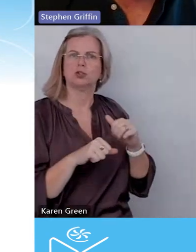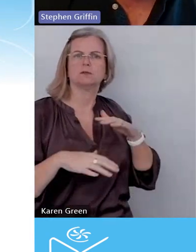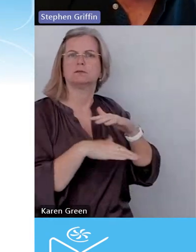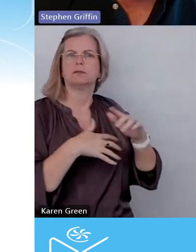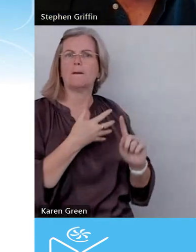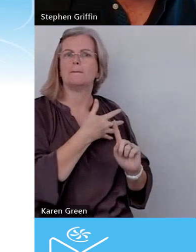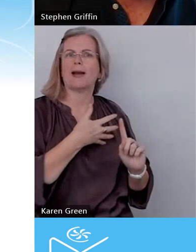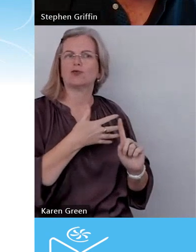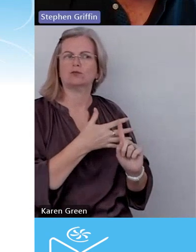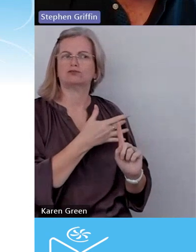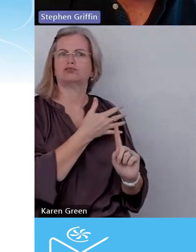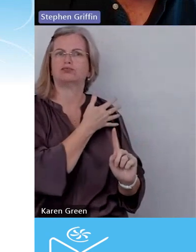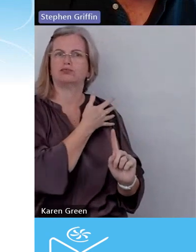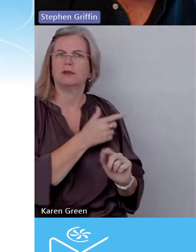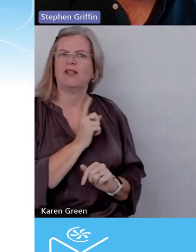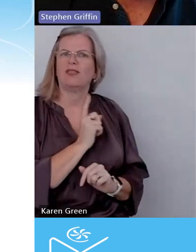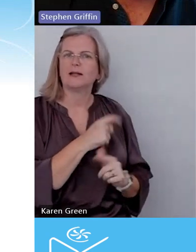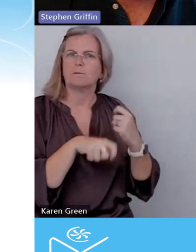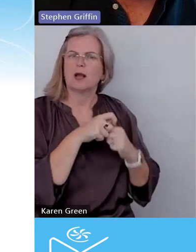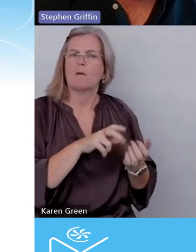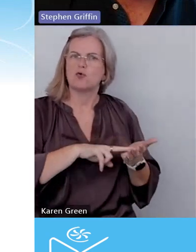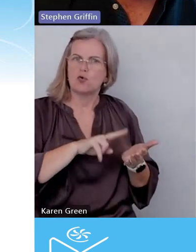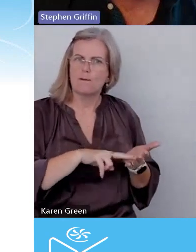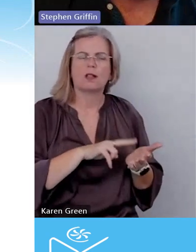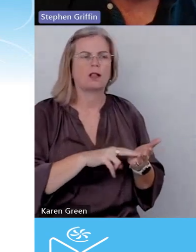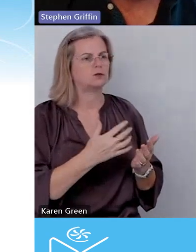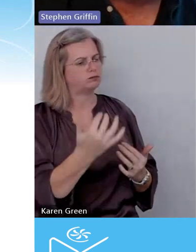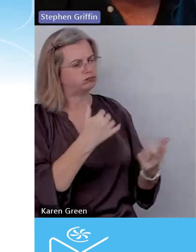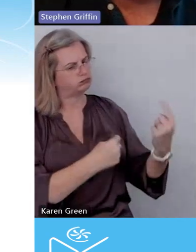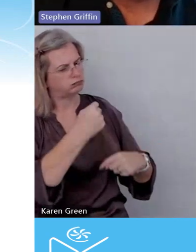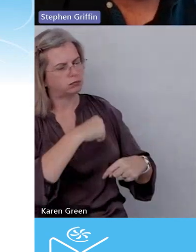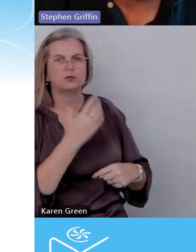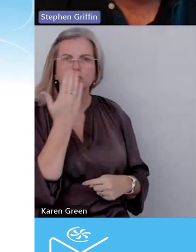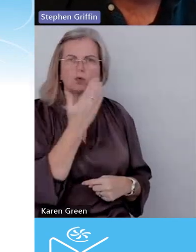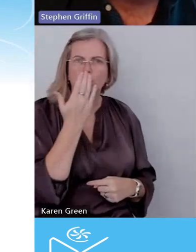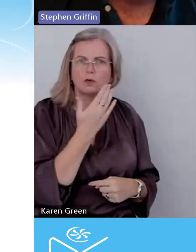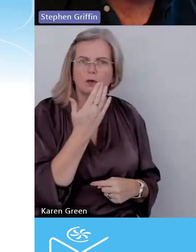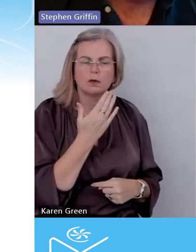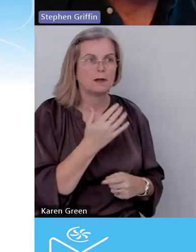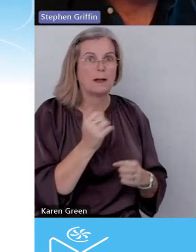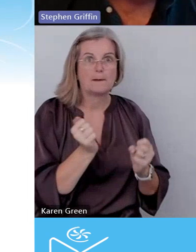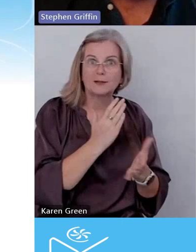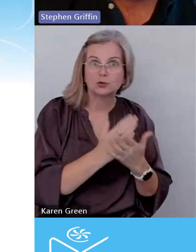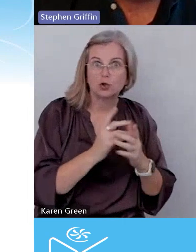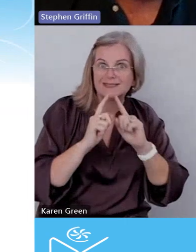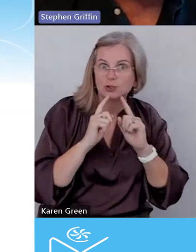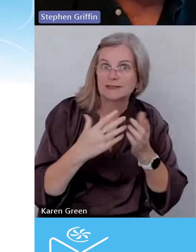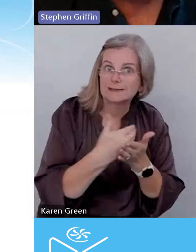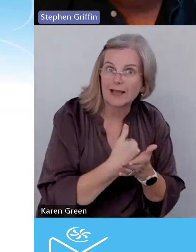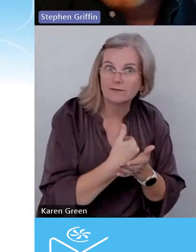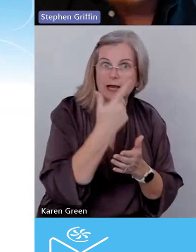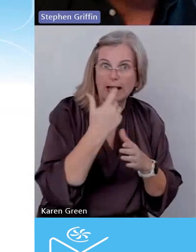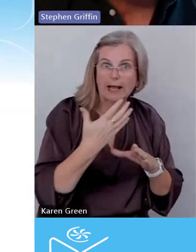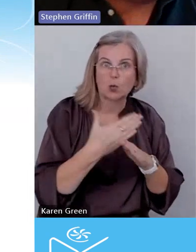lives, bringing people into school wherever we can, making sure teachers are safe to work in schools. And so